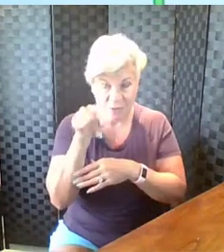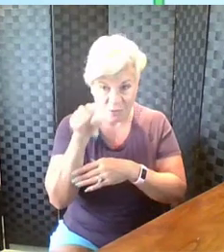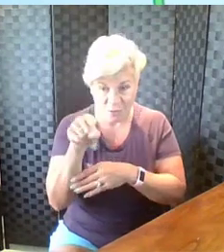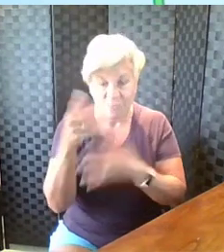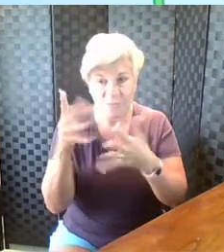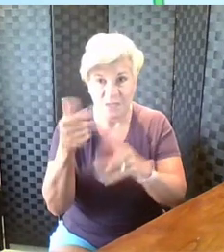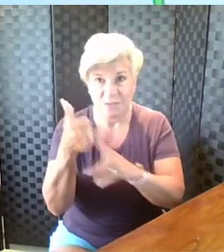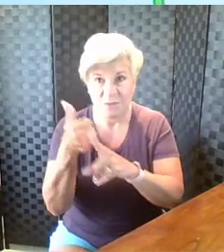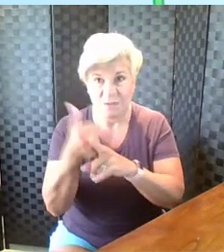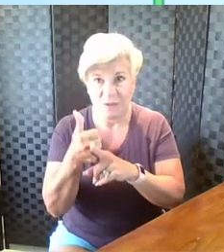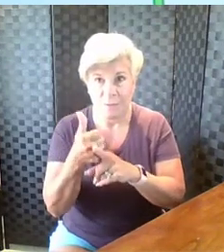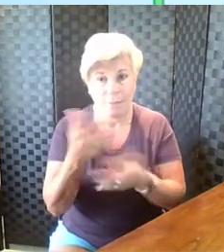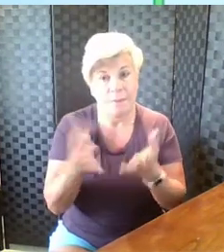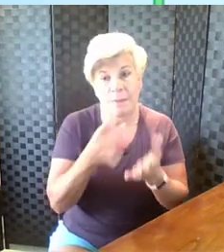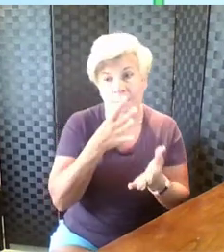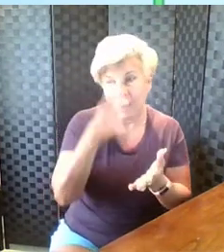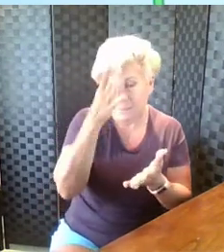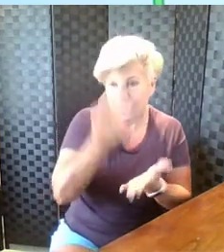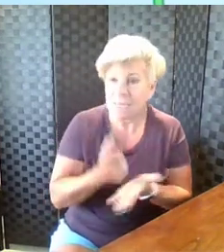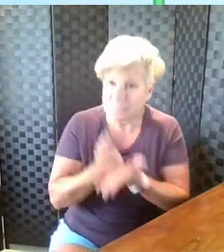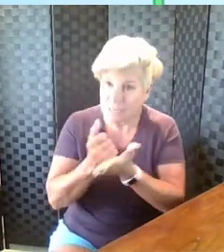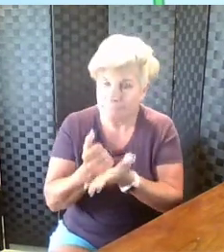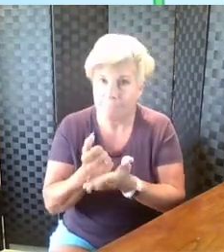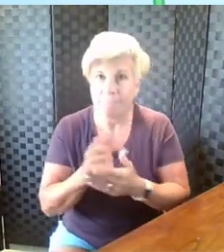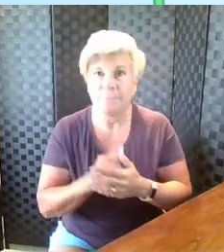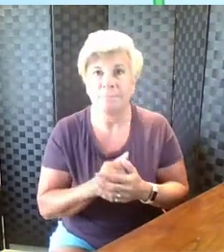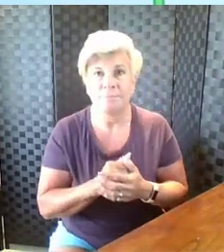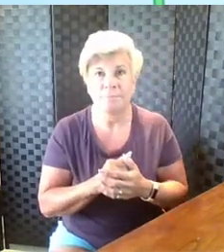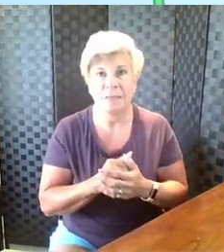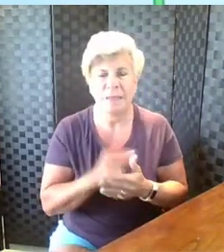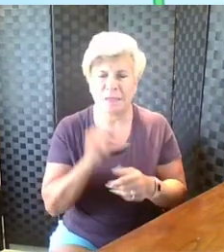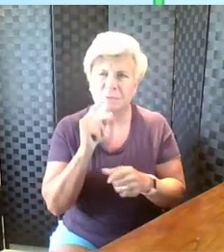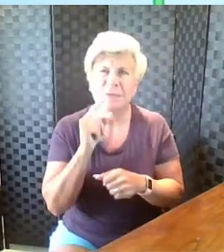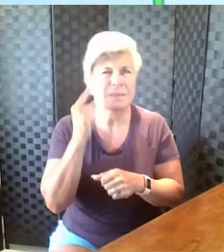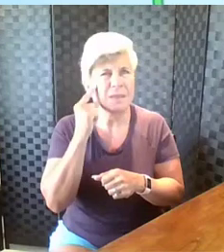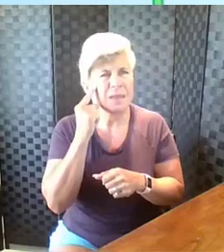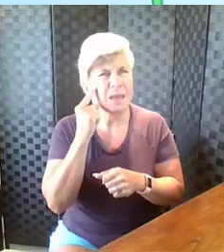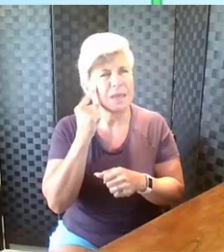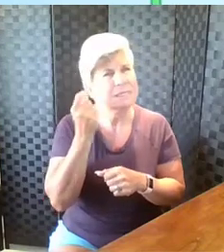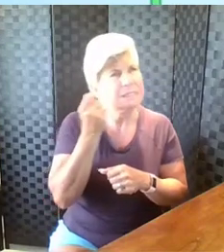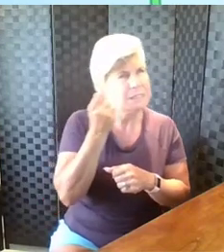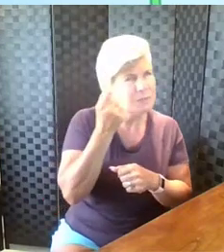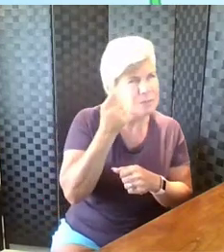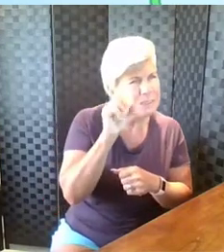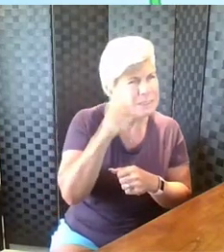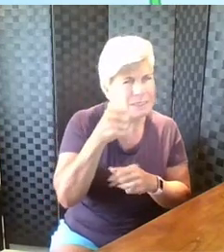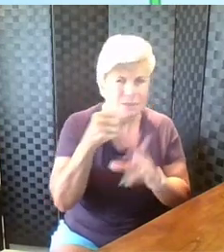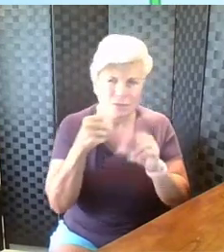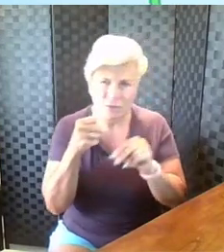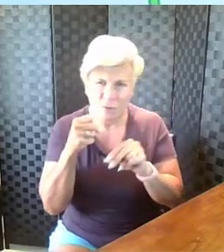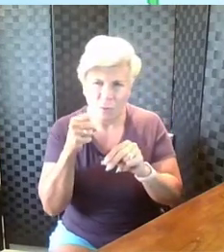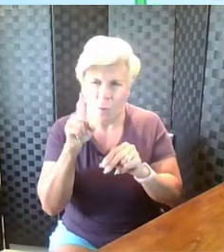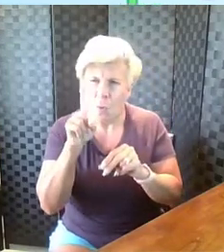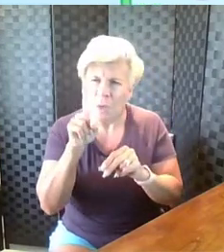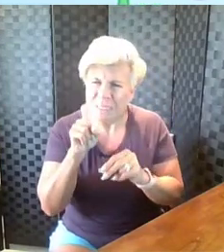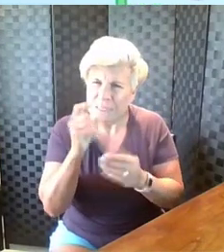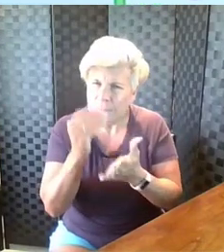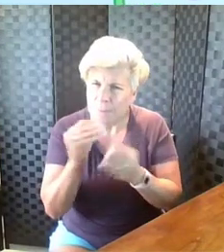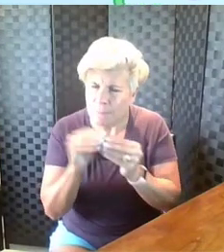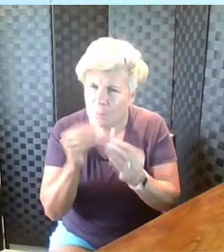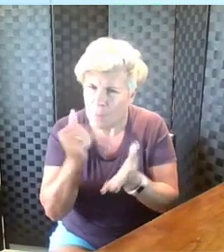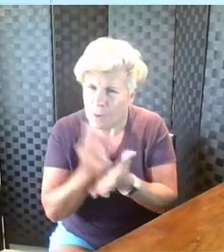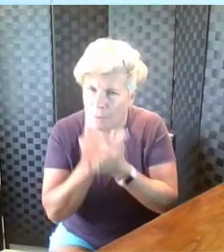your home how you're doing, and then you can use this to check and see, am I getting it, or do I need a little bit of help? All right?